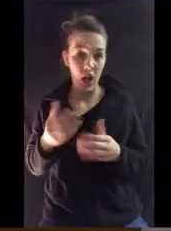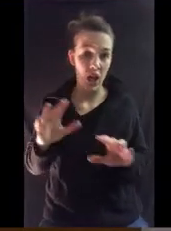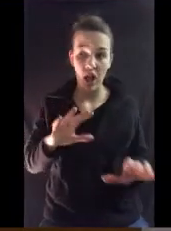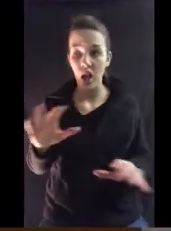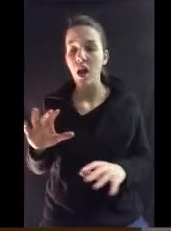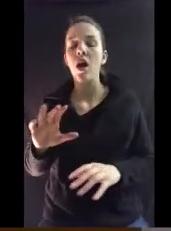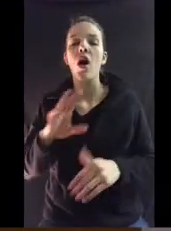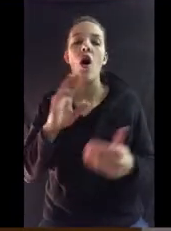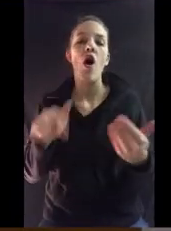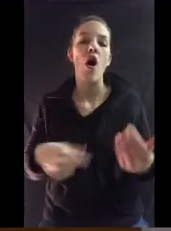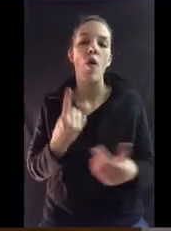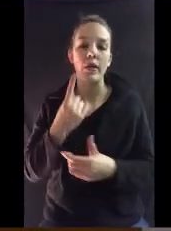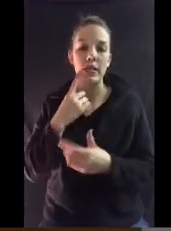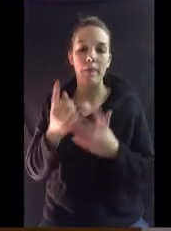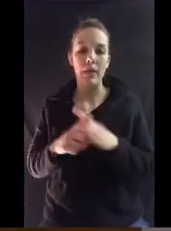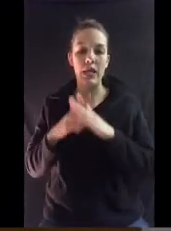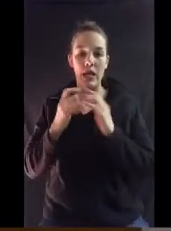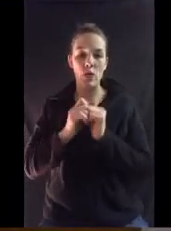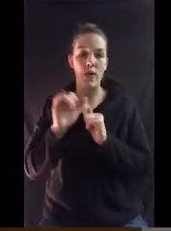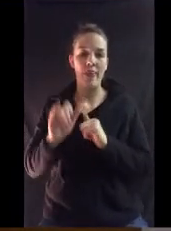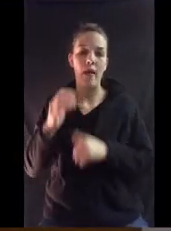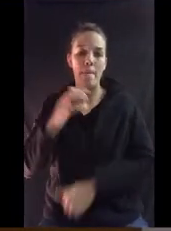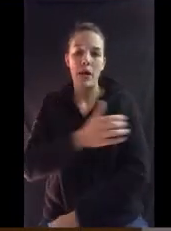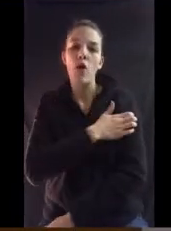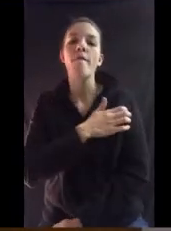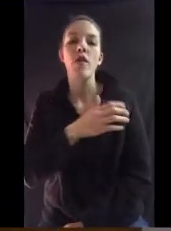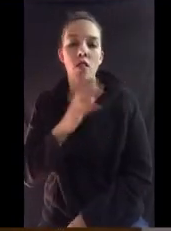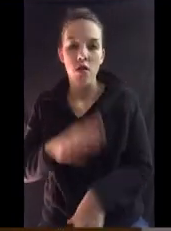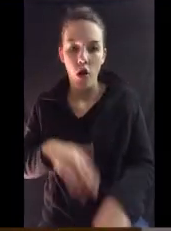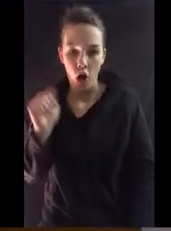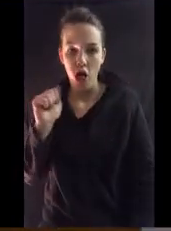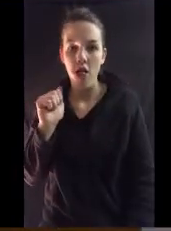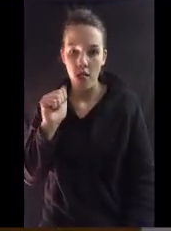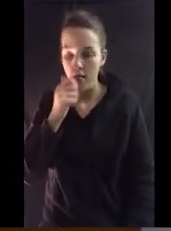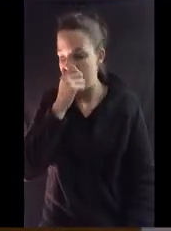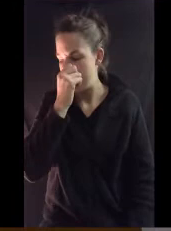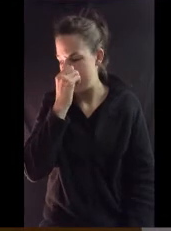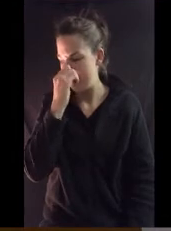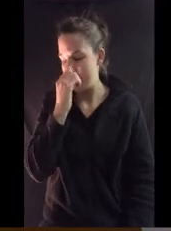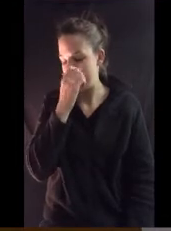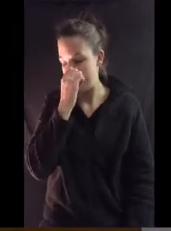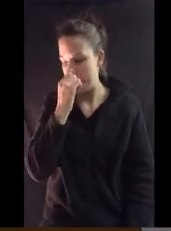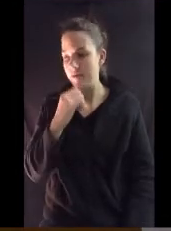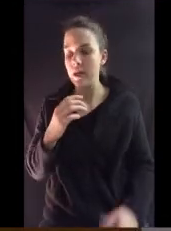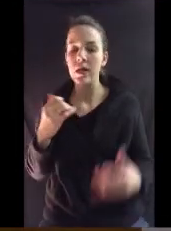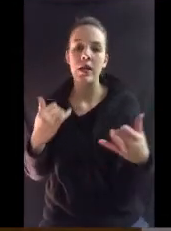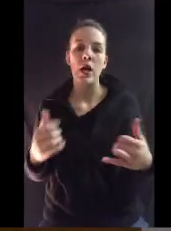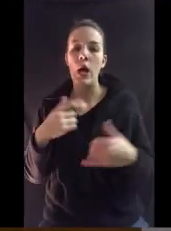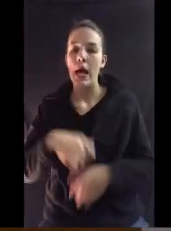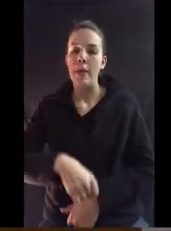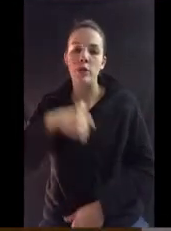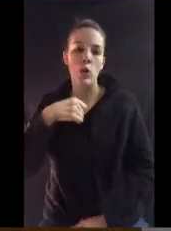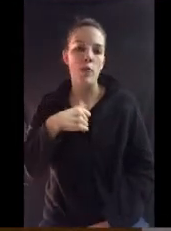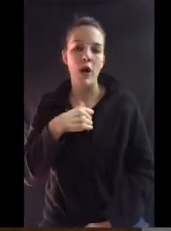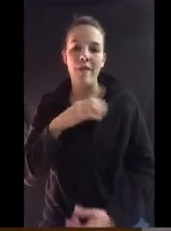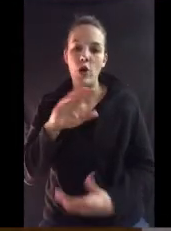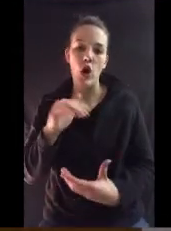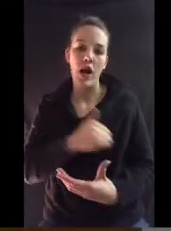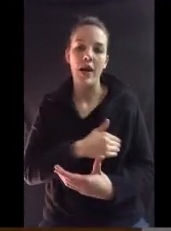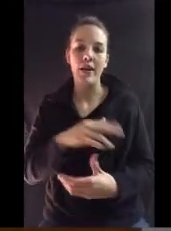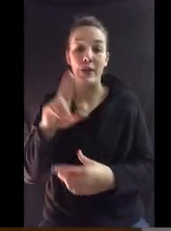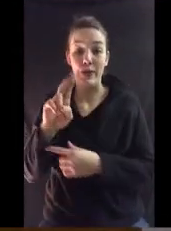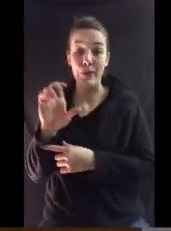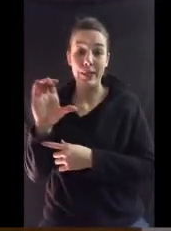uncomfortable or inconvenient it is, it always begins with this powerful call. Now, I'm